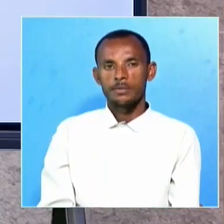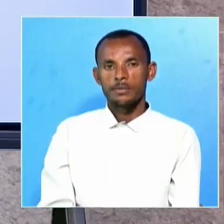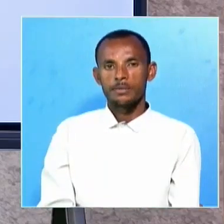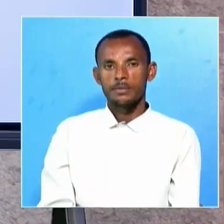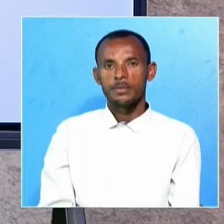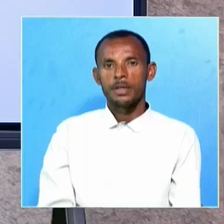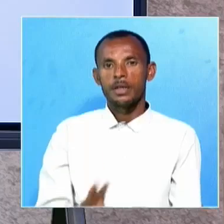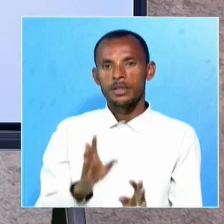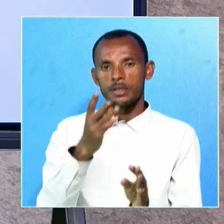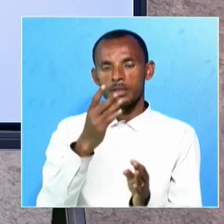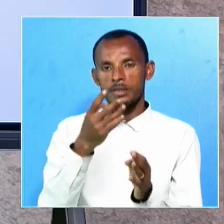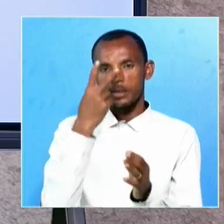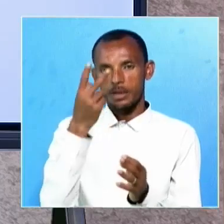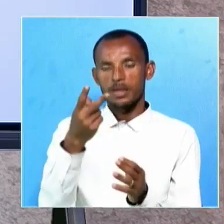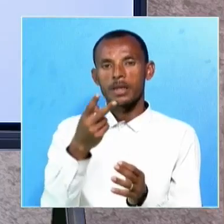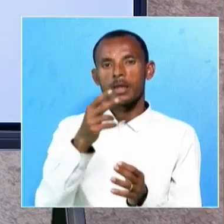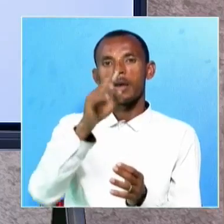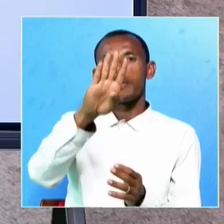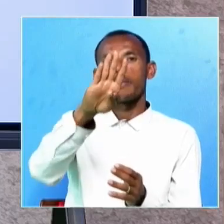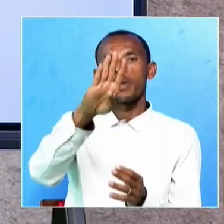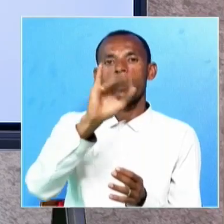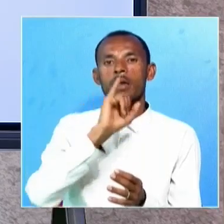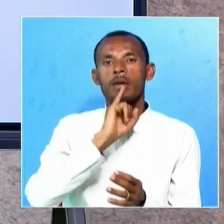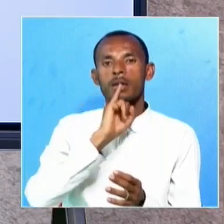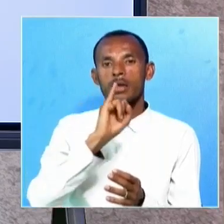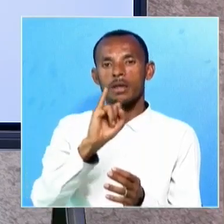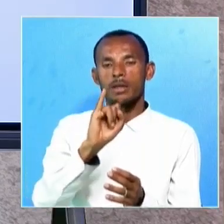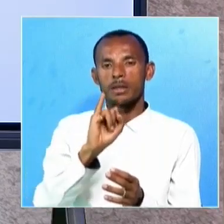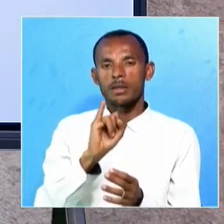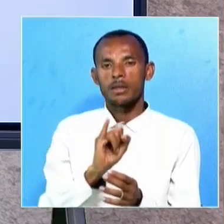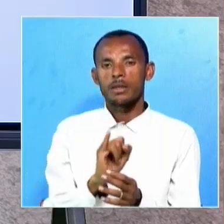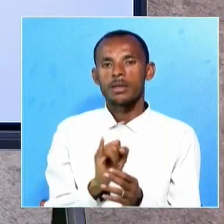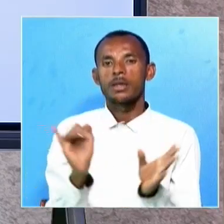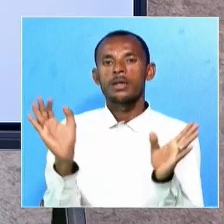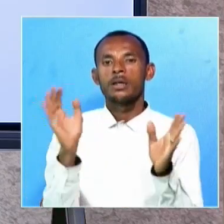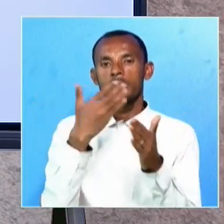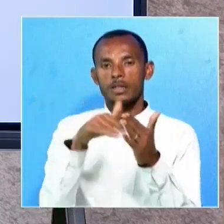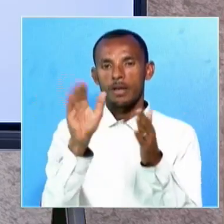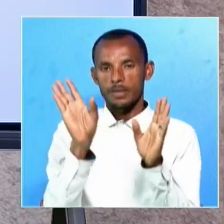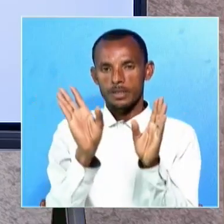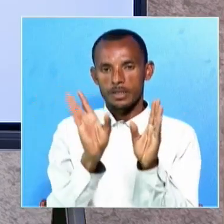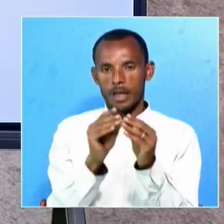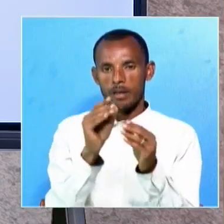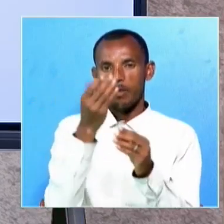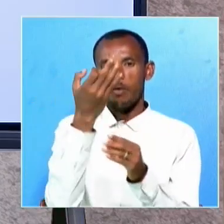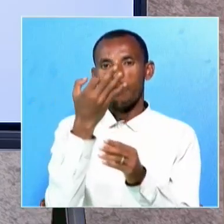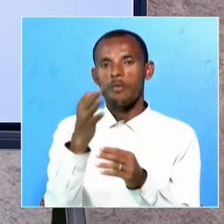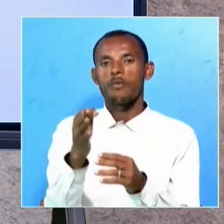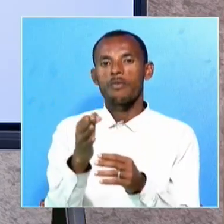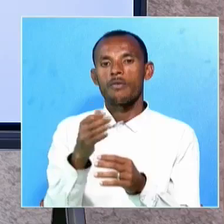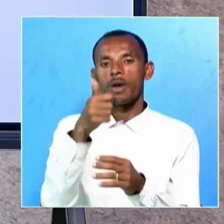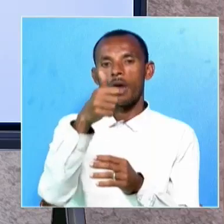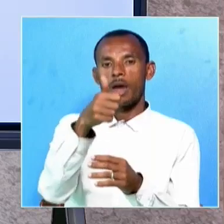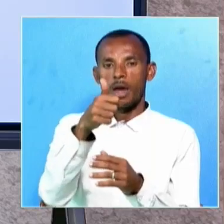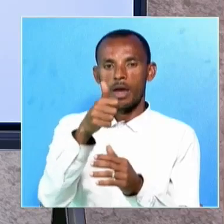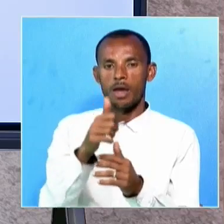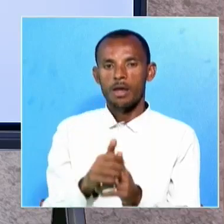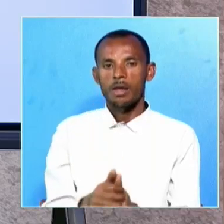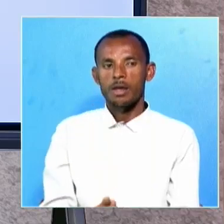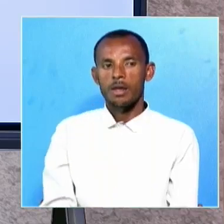Let's see this one. B is a subset of A.